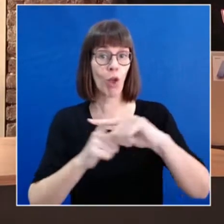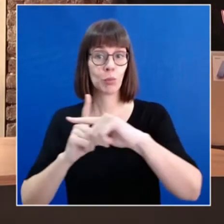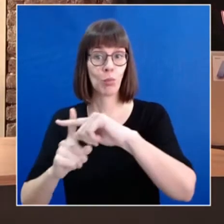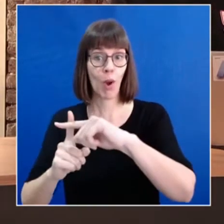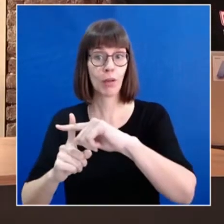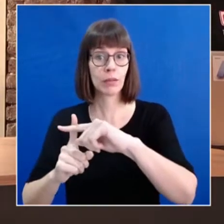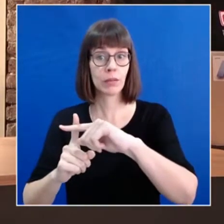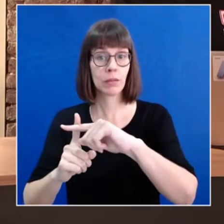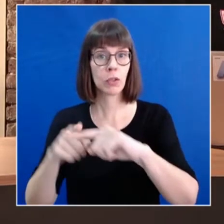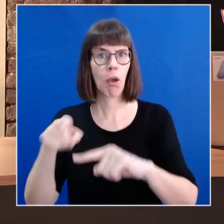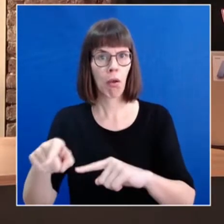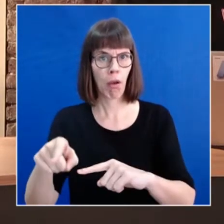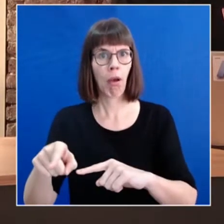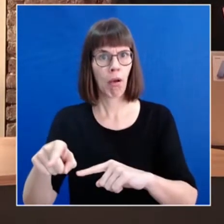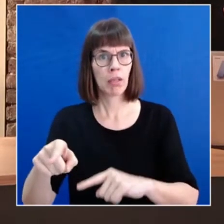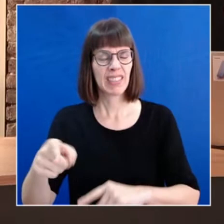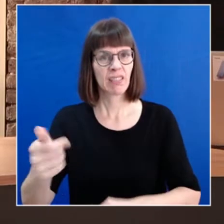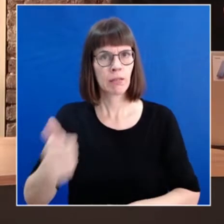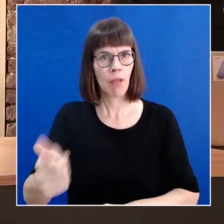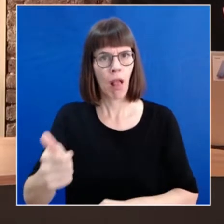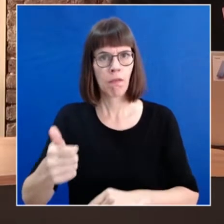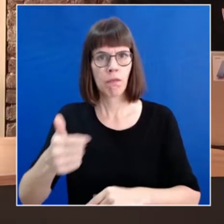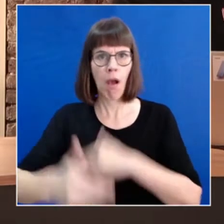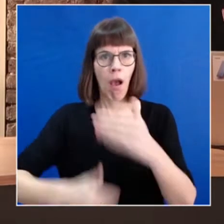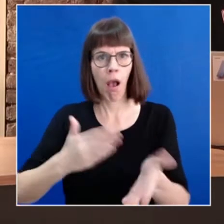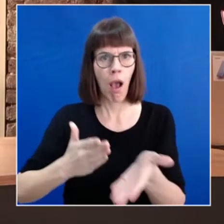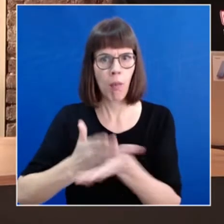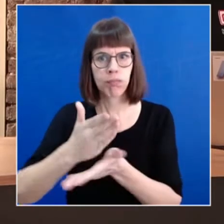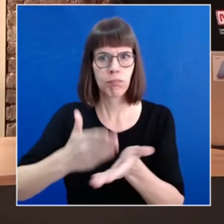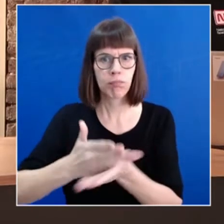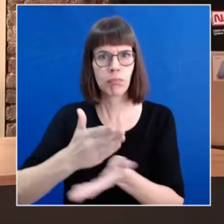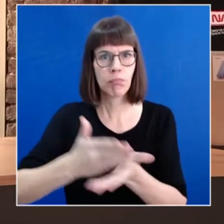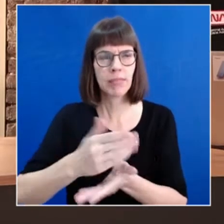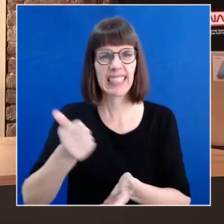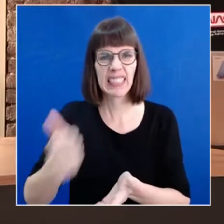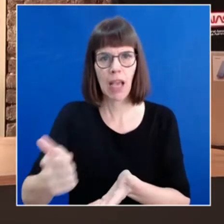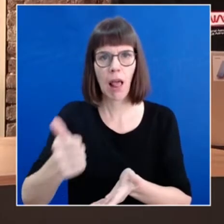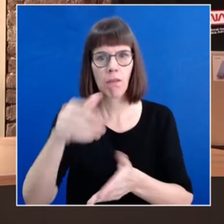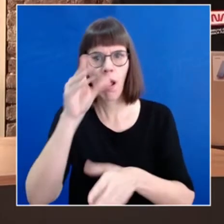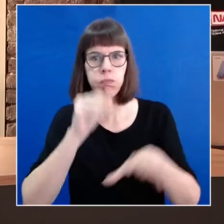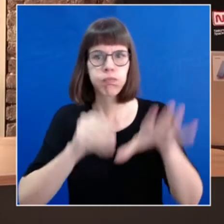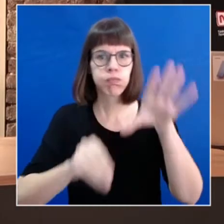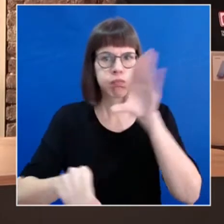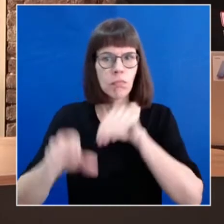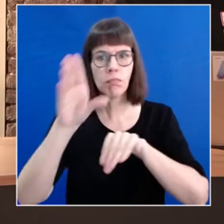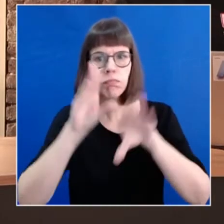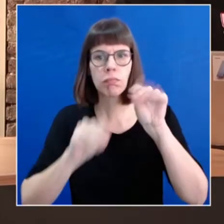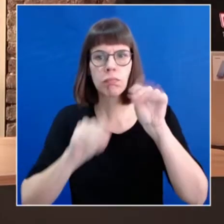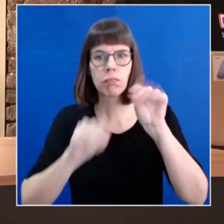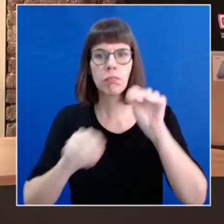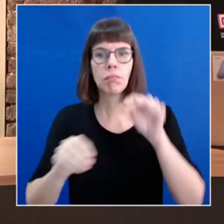in C++, even with a self-made or self-taught workaround to math, because he is not a math